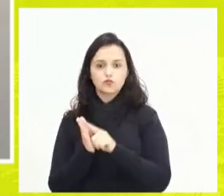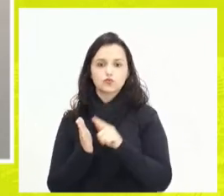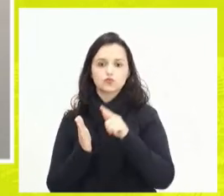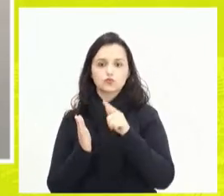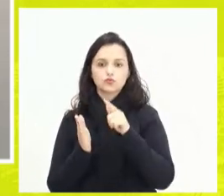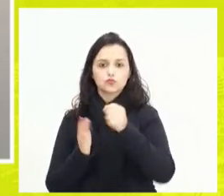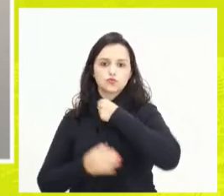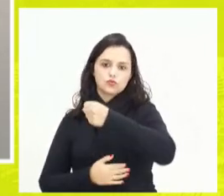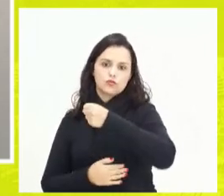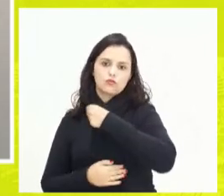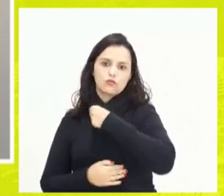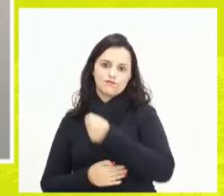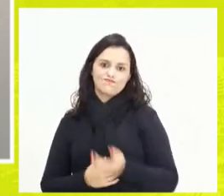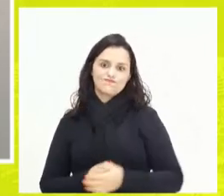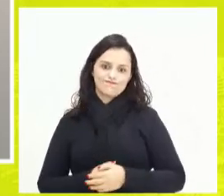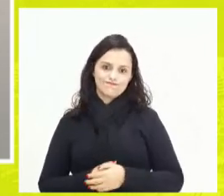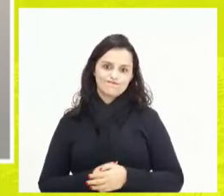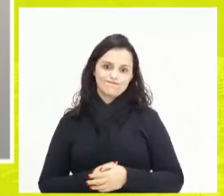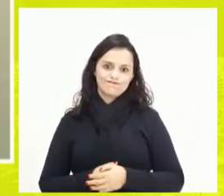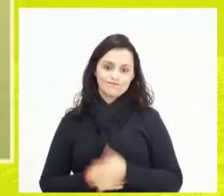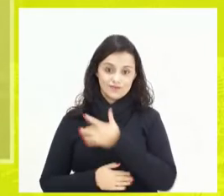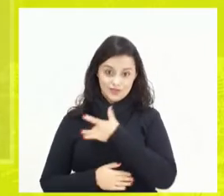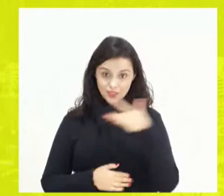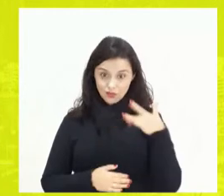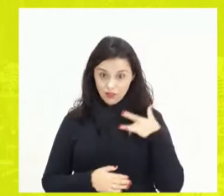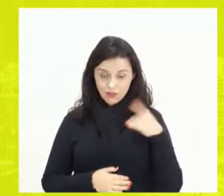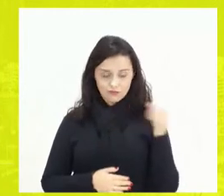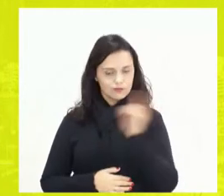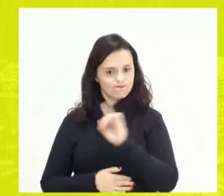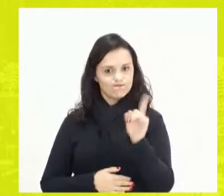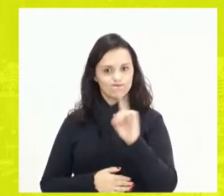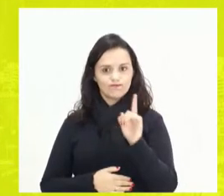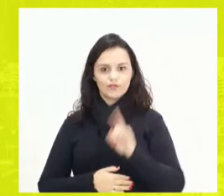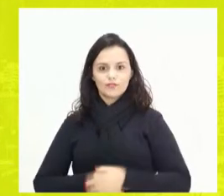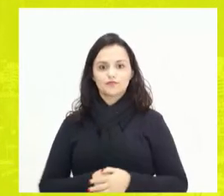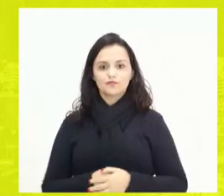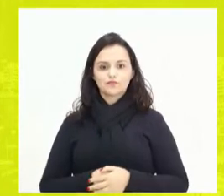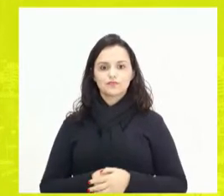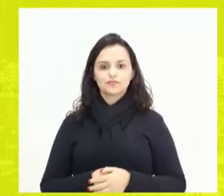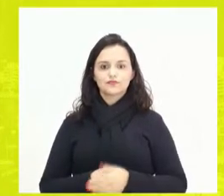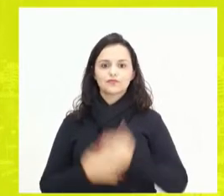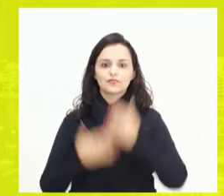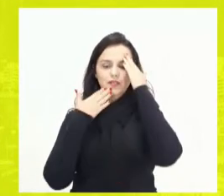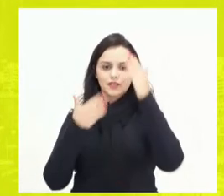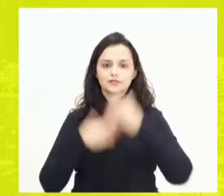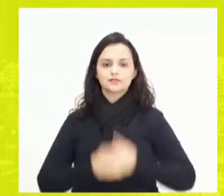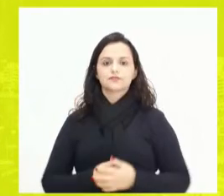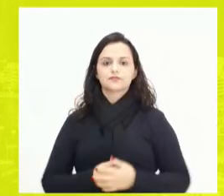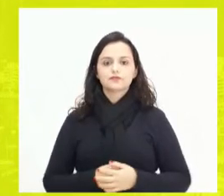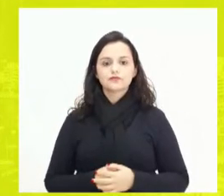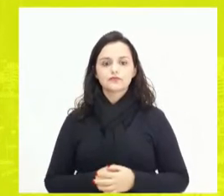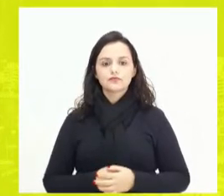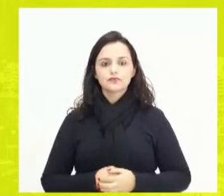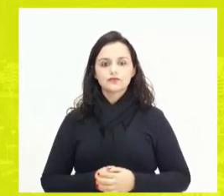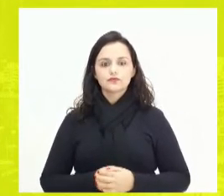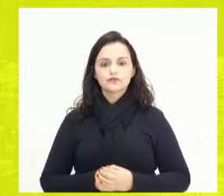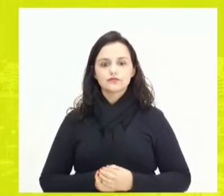healthy it's clearly not healthy i think these are my main contributions thank you